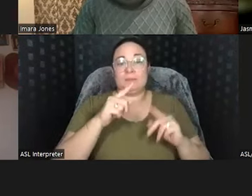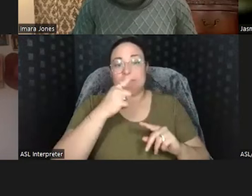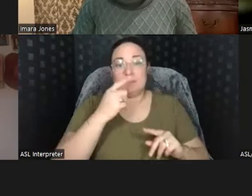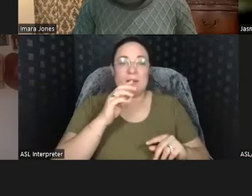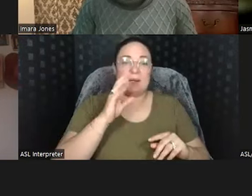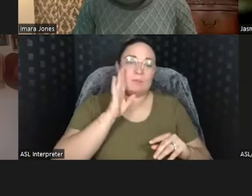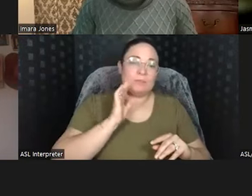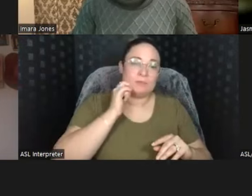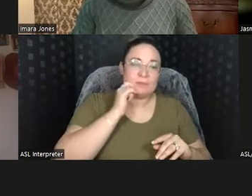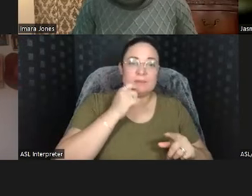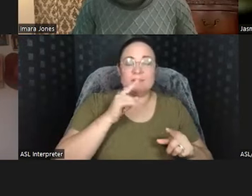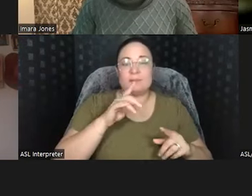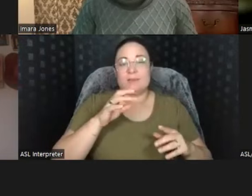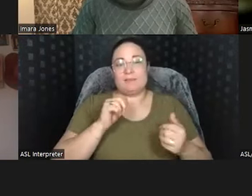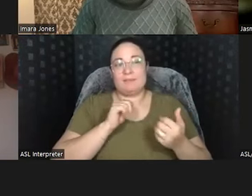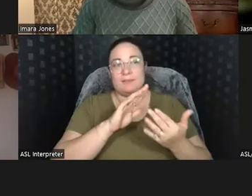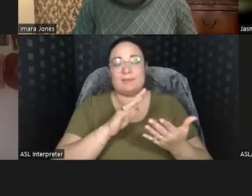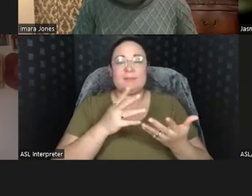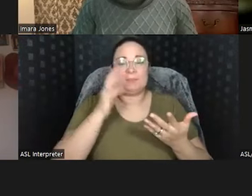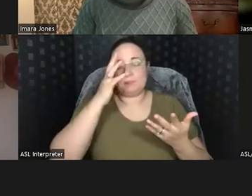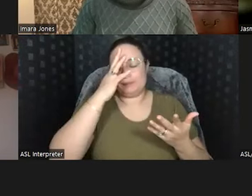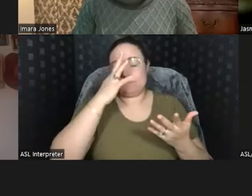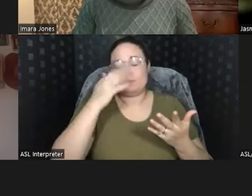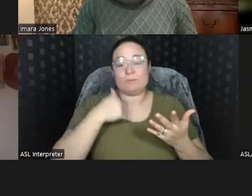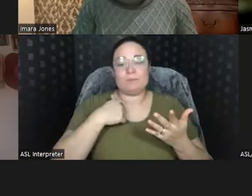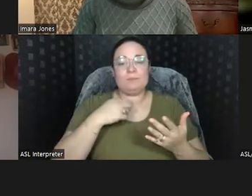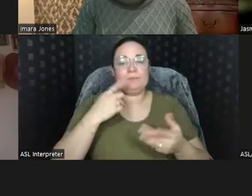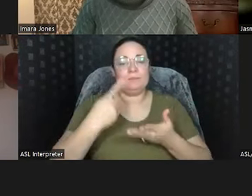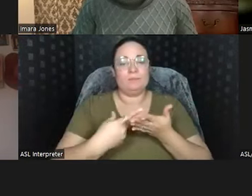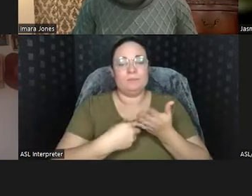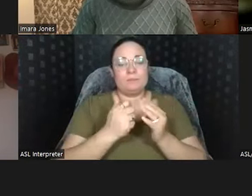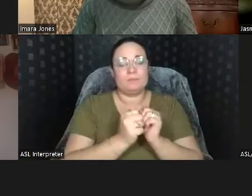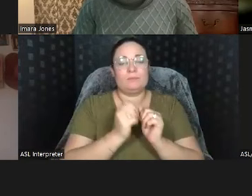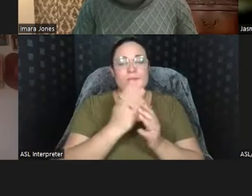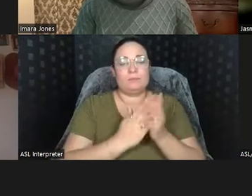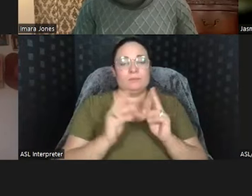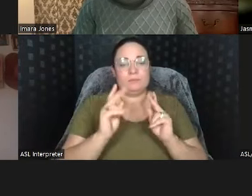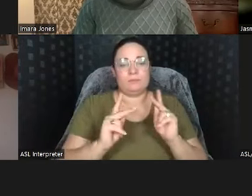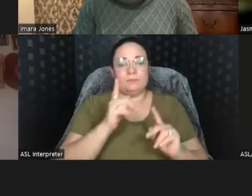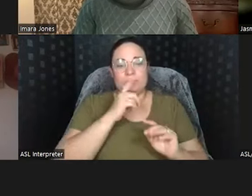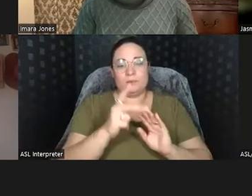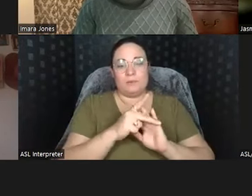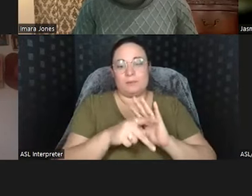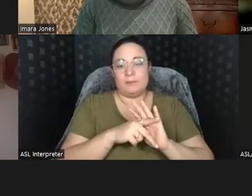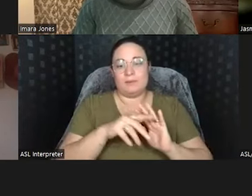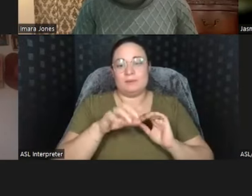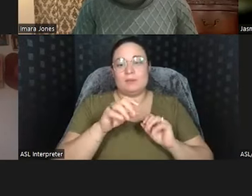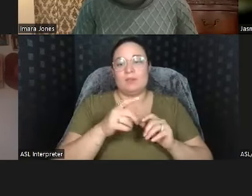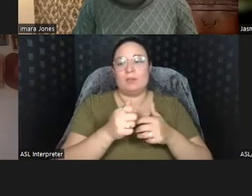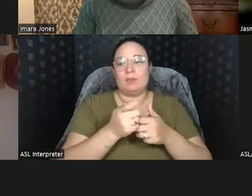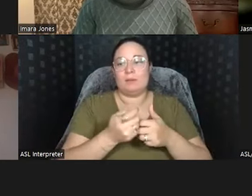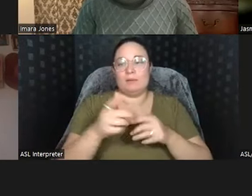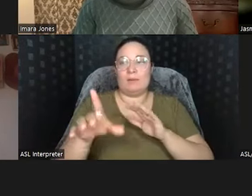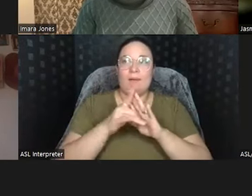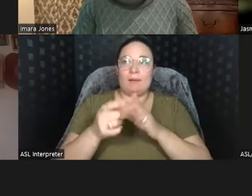facing. So I've been in conversations with quite a few policymakers as well as elected officials